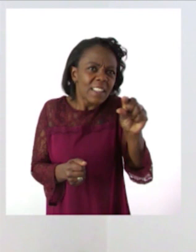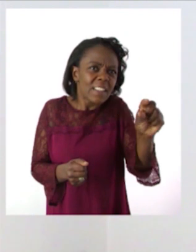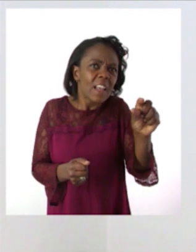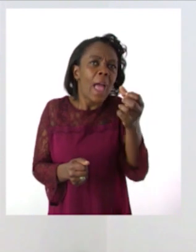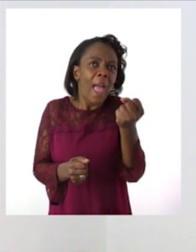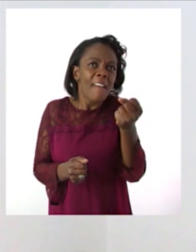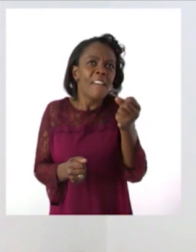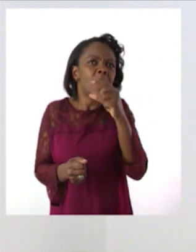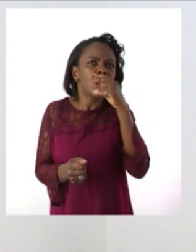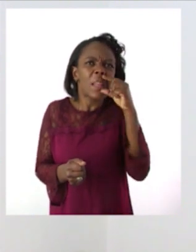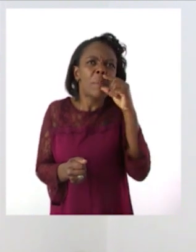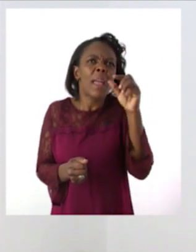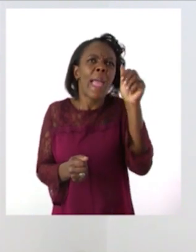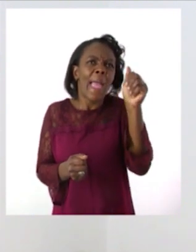Angela?